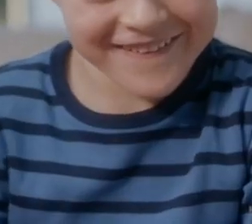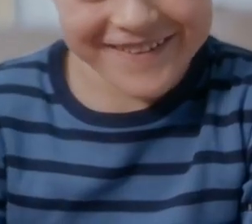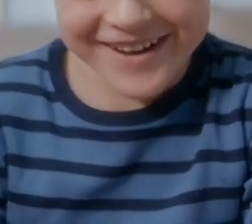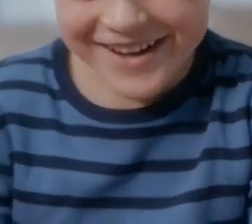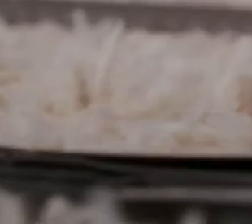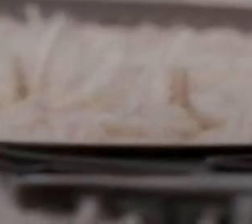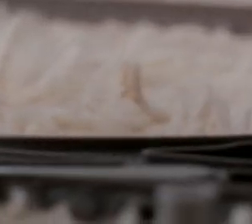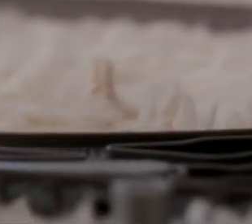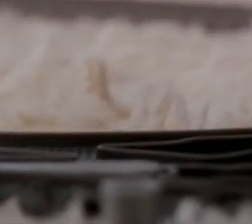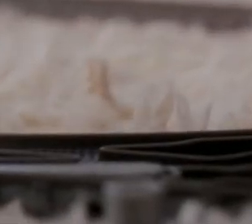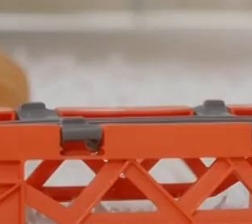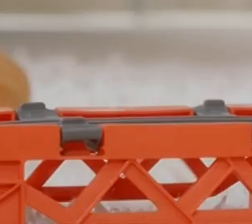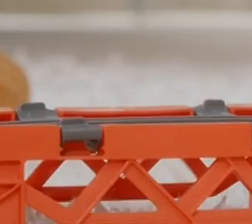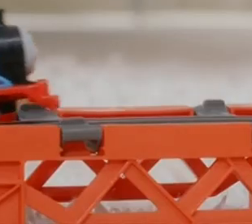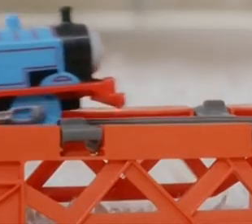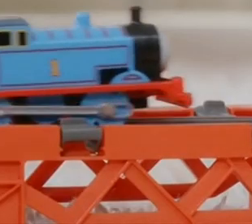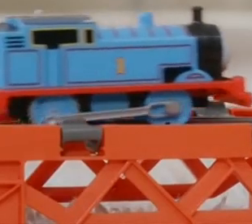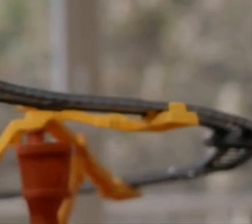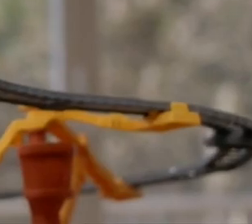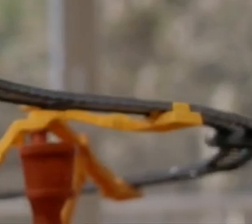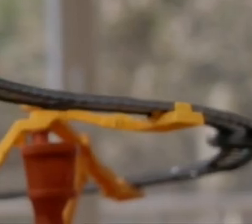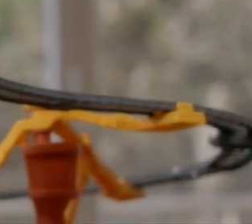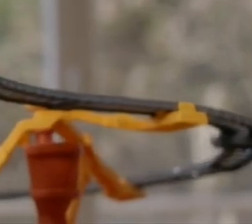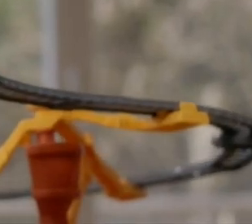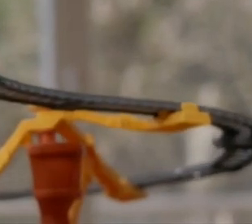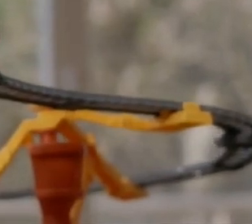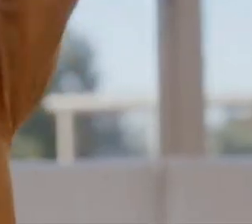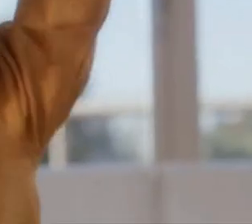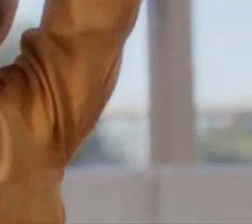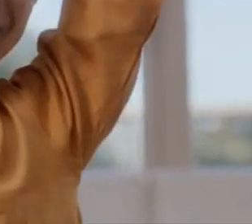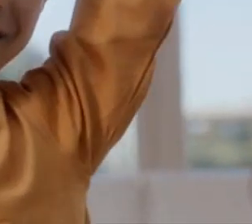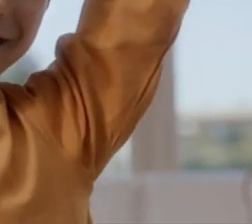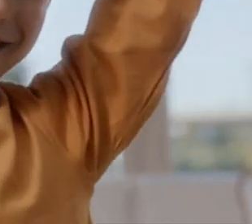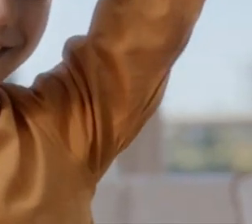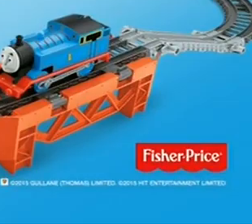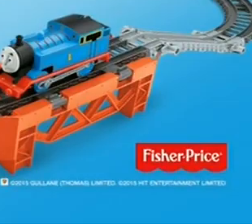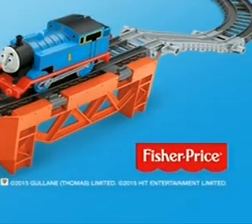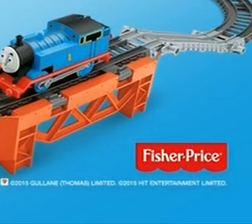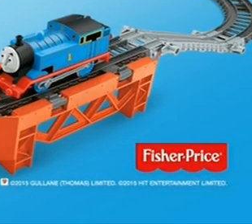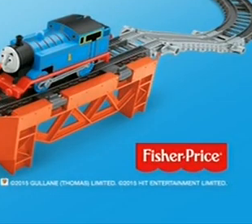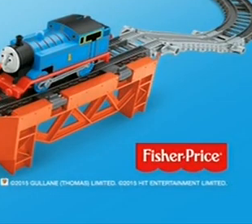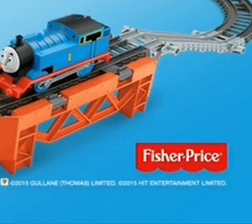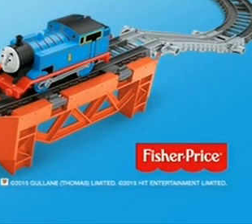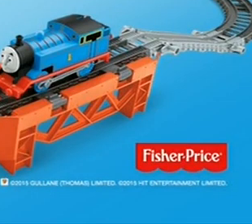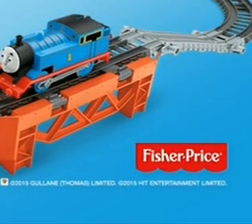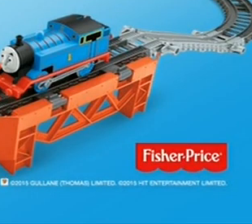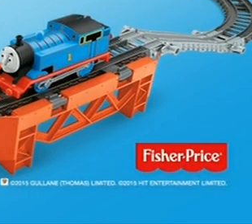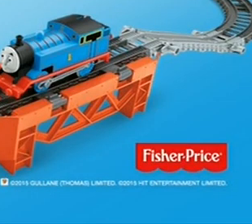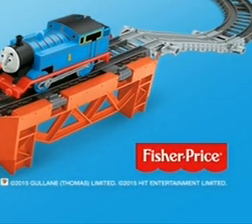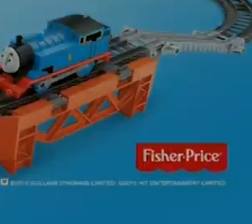All aboard for endless fun and non-stop adventures. Milkshake, brought to you by Thomas and